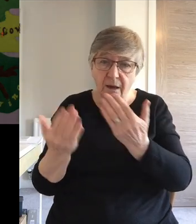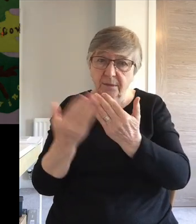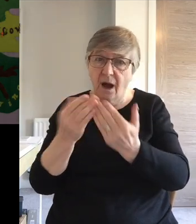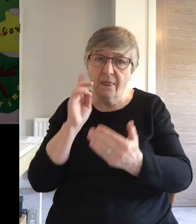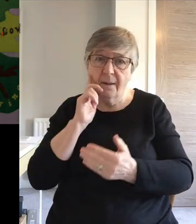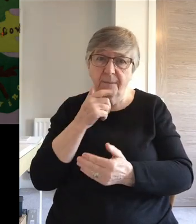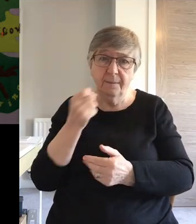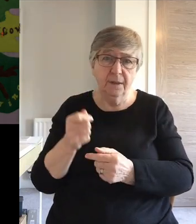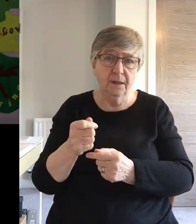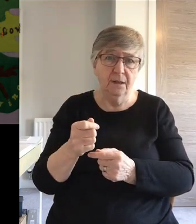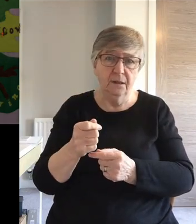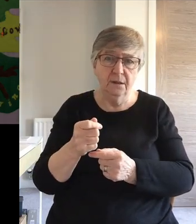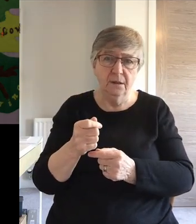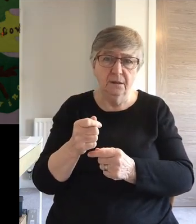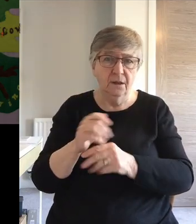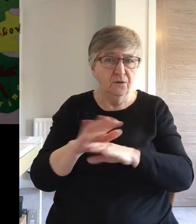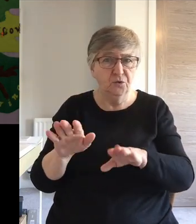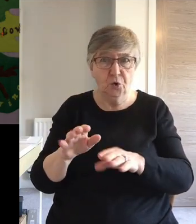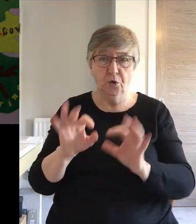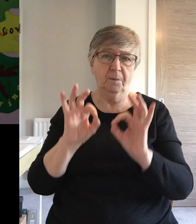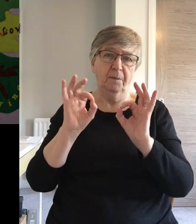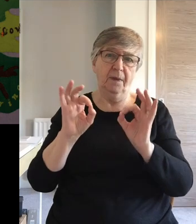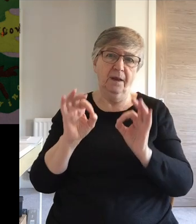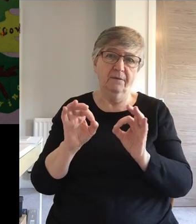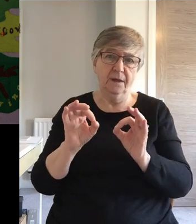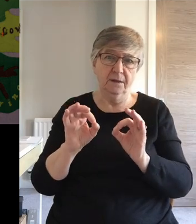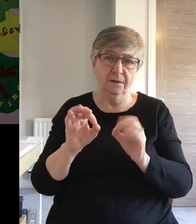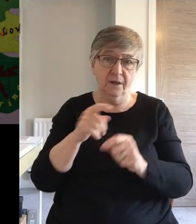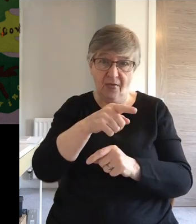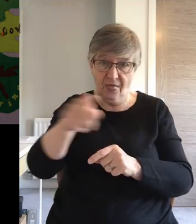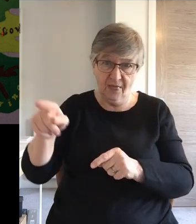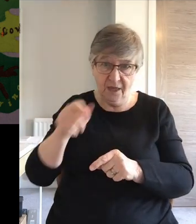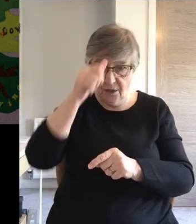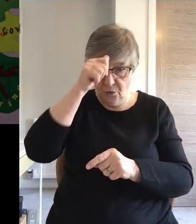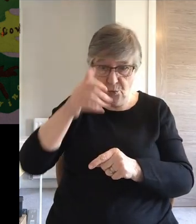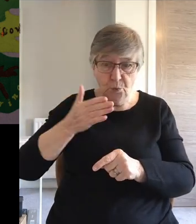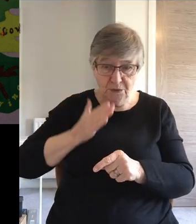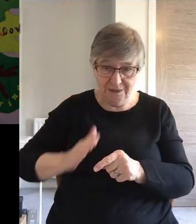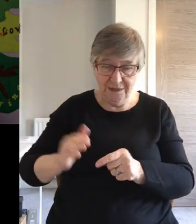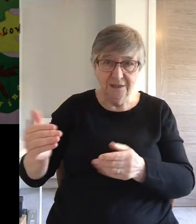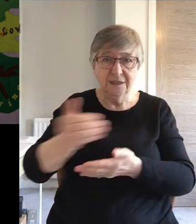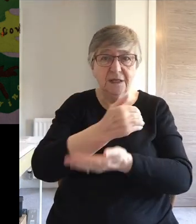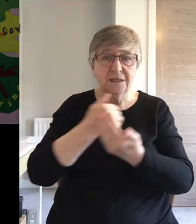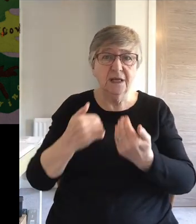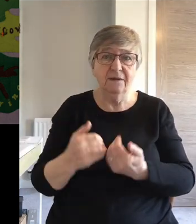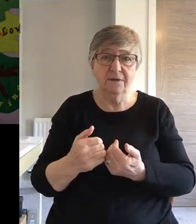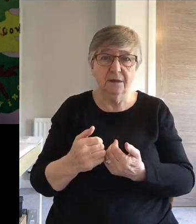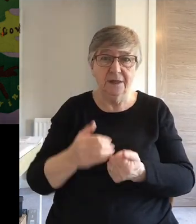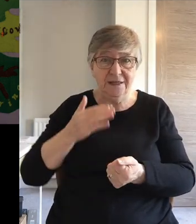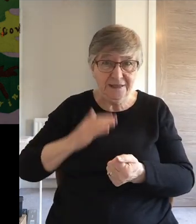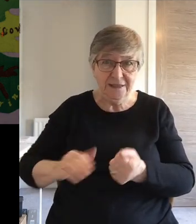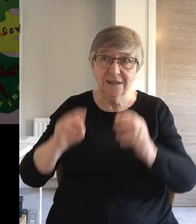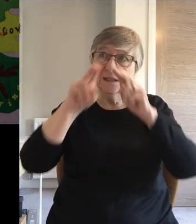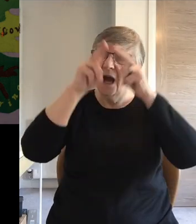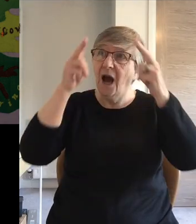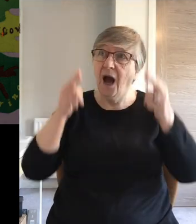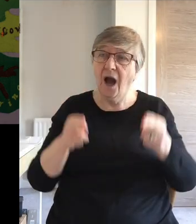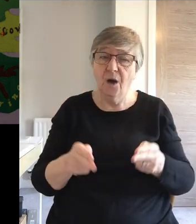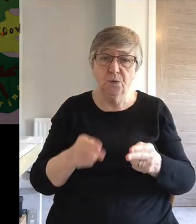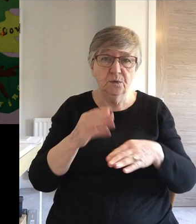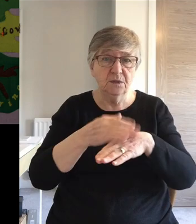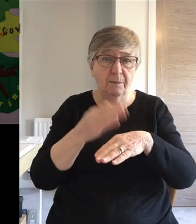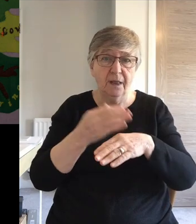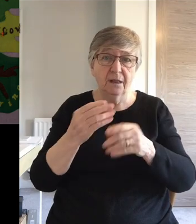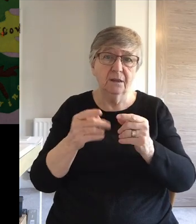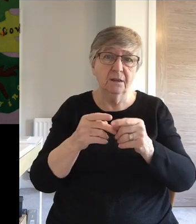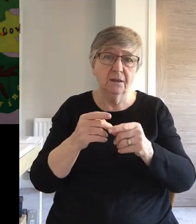around. It was those who knew that they needed a savior. Those who knew that they needed the house built for them,